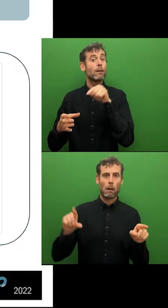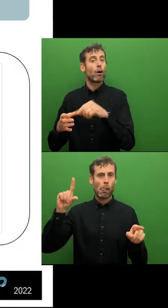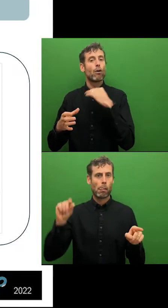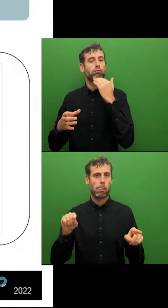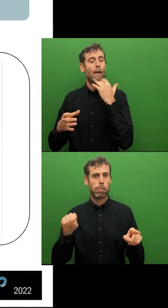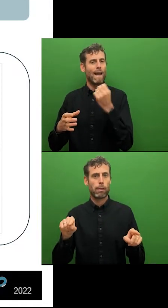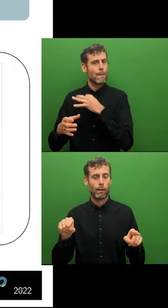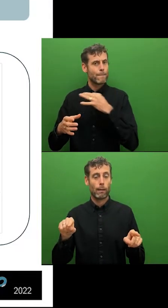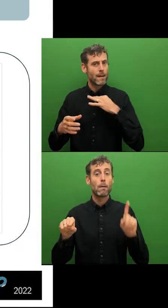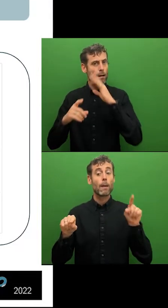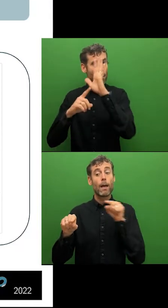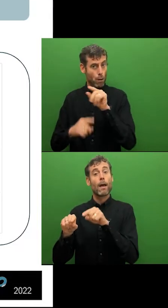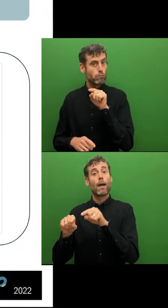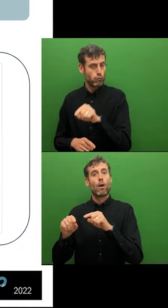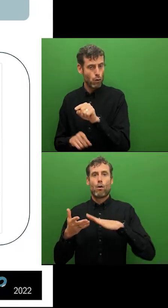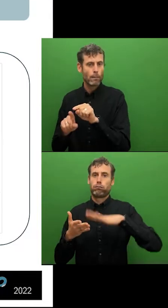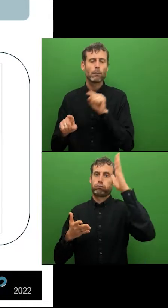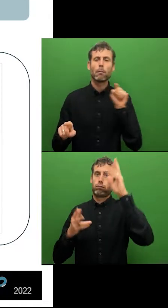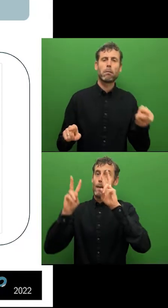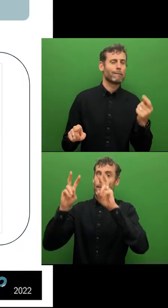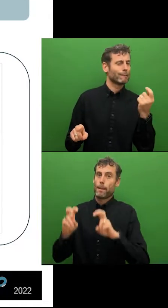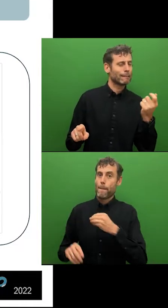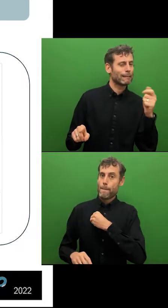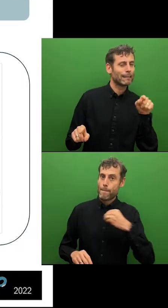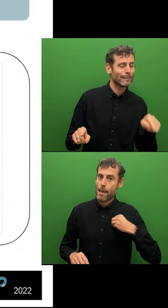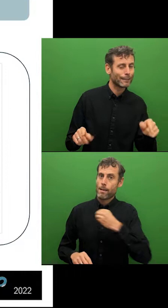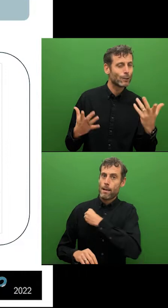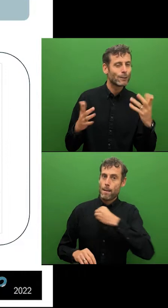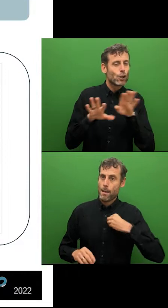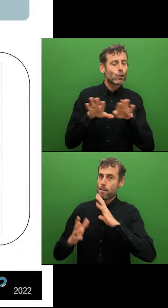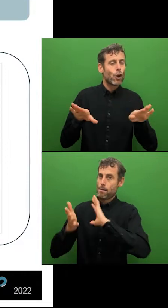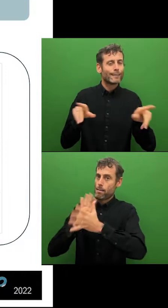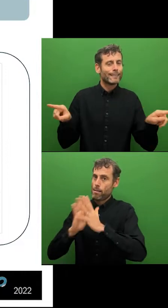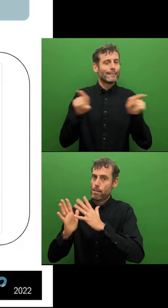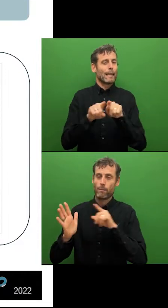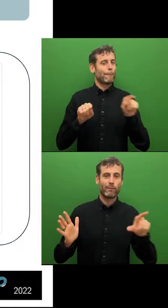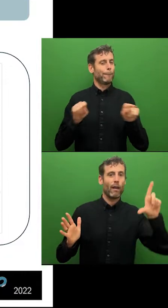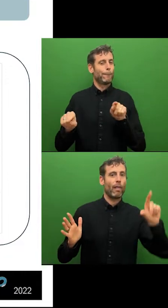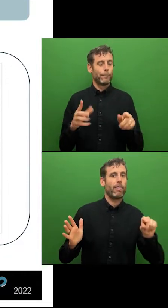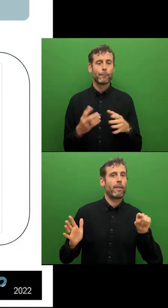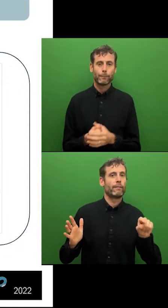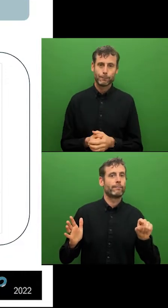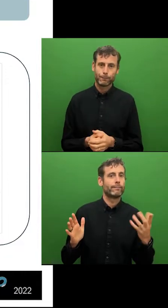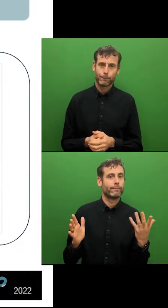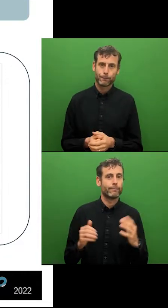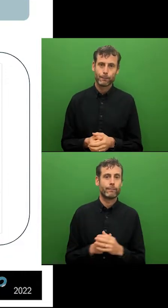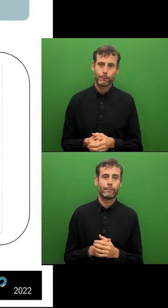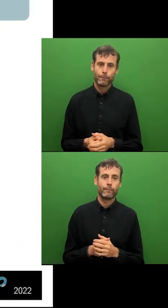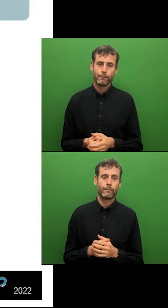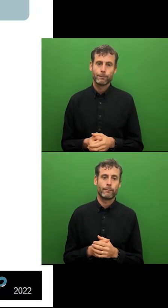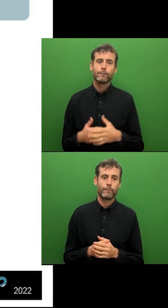sets. On the other hand, there are relatively few medical shows in the training sets, but many in the test sets.